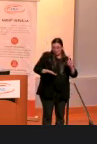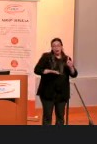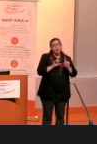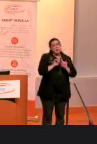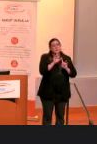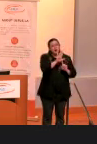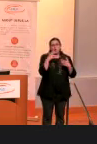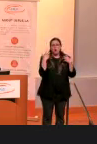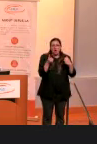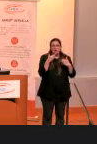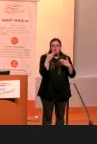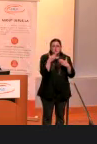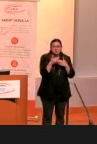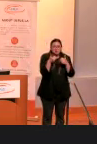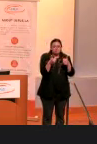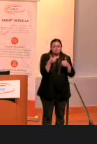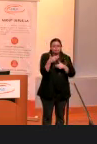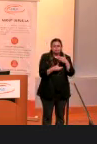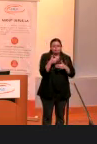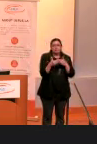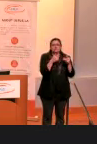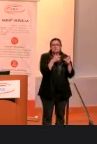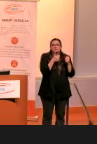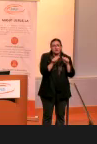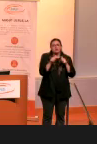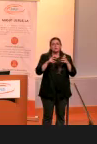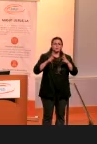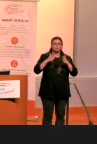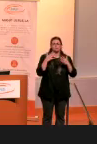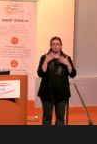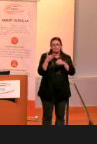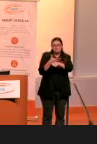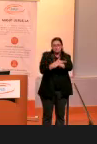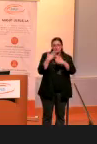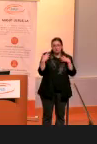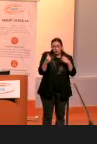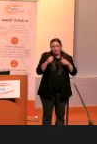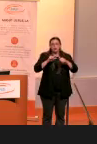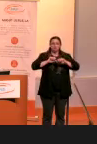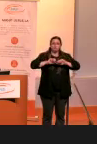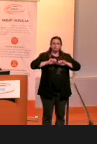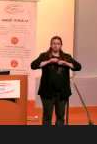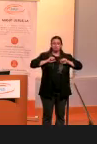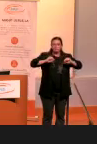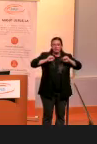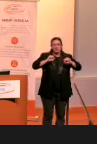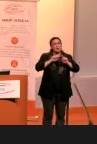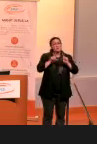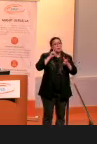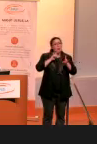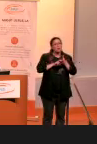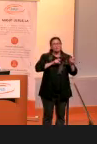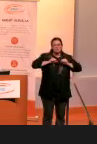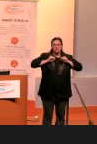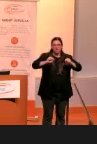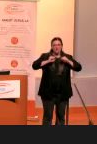well. So she'd been trying to get back into shape and start exercising, but it found that when she was exercising, she